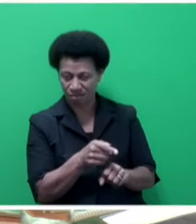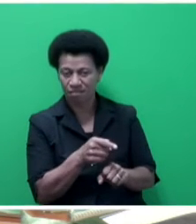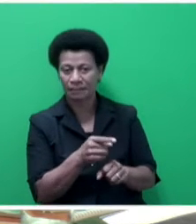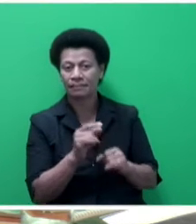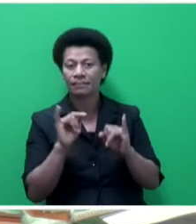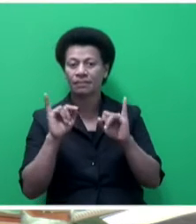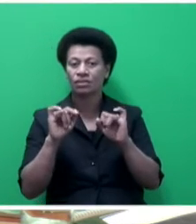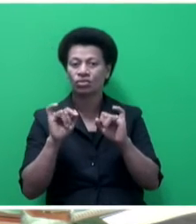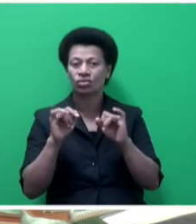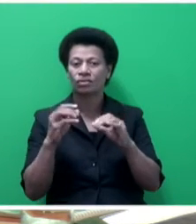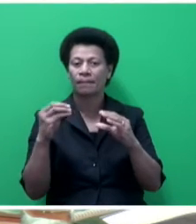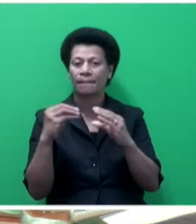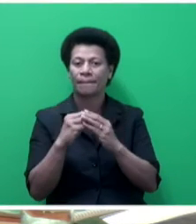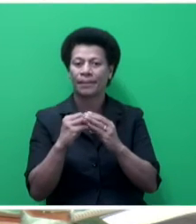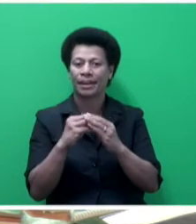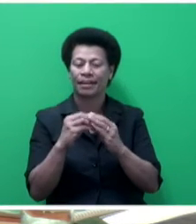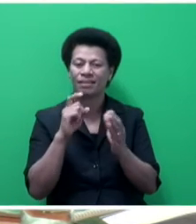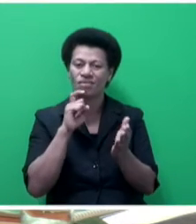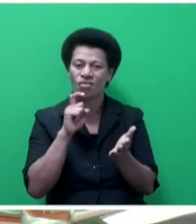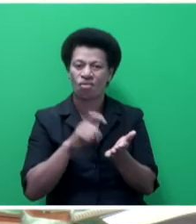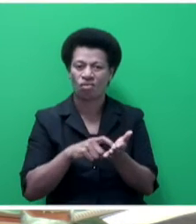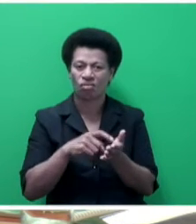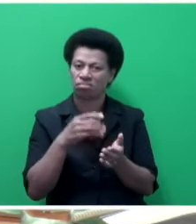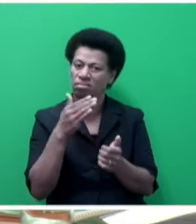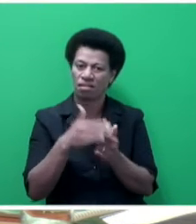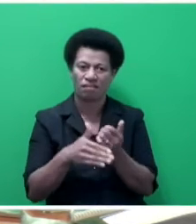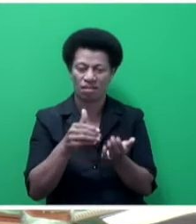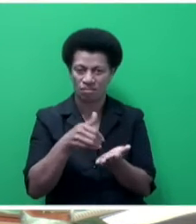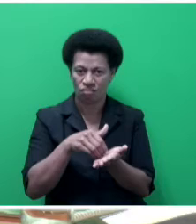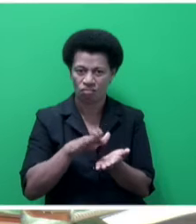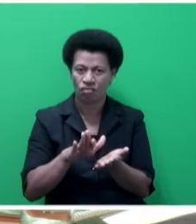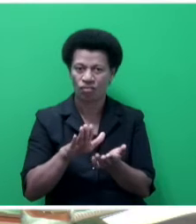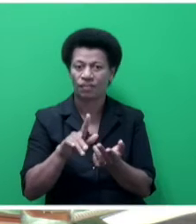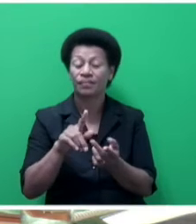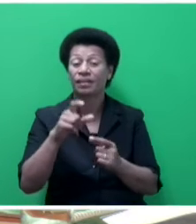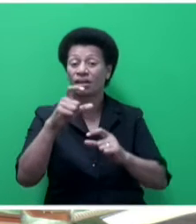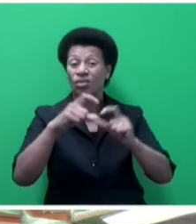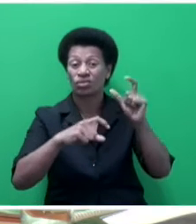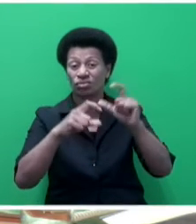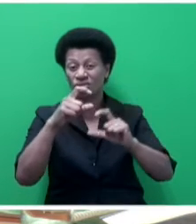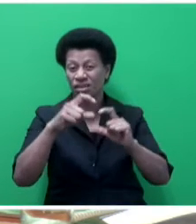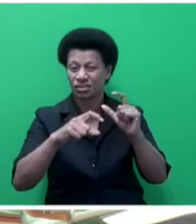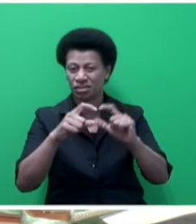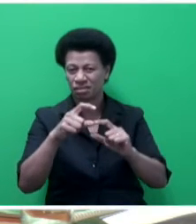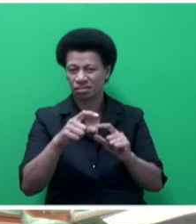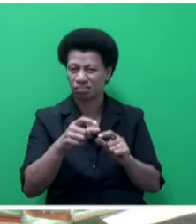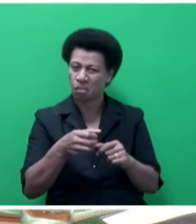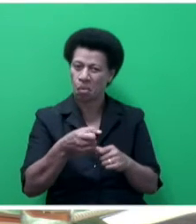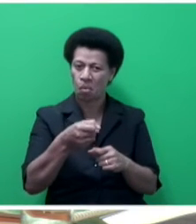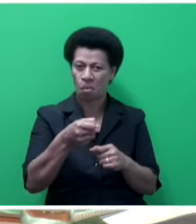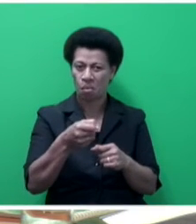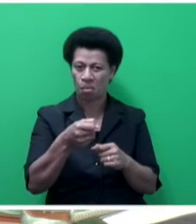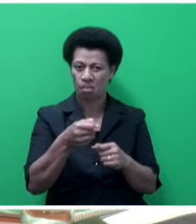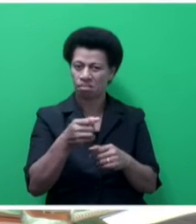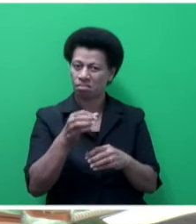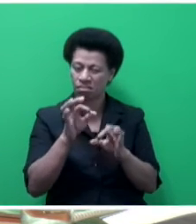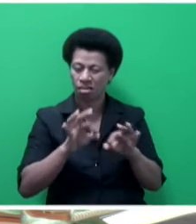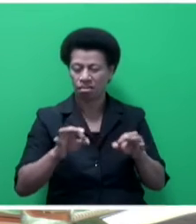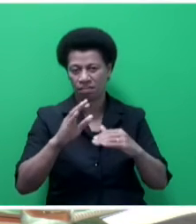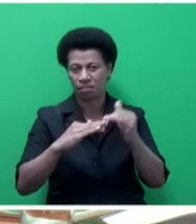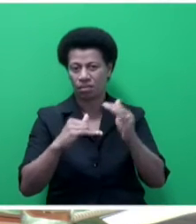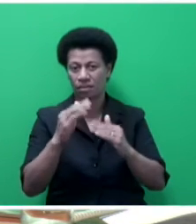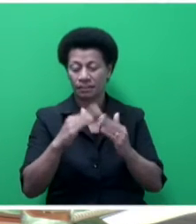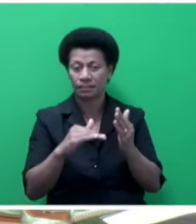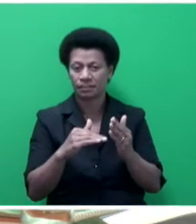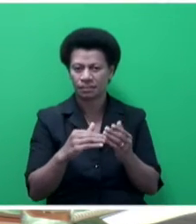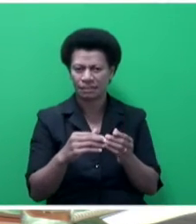such as bank loan not being approved and constructions being temporarily halted. The shortage of building